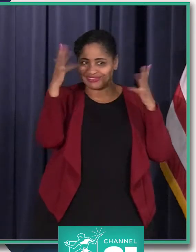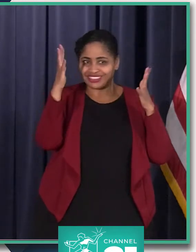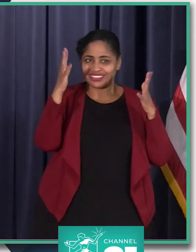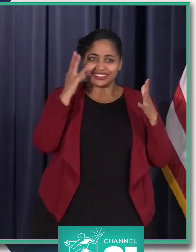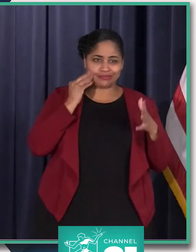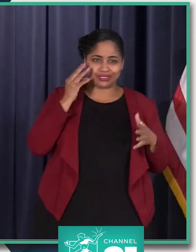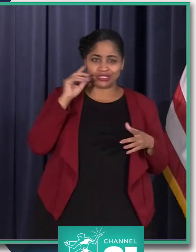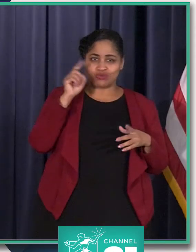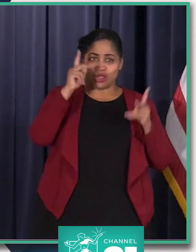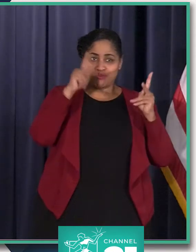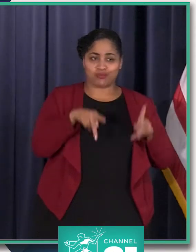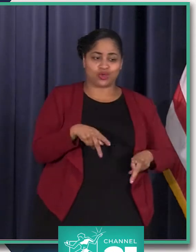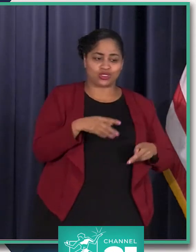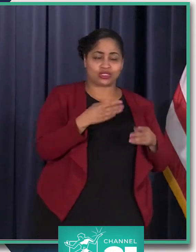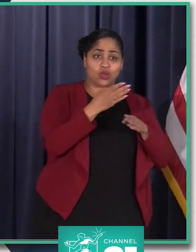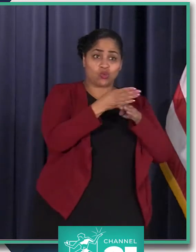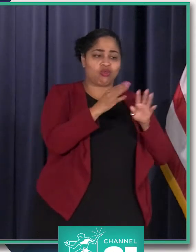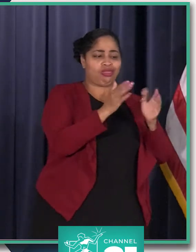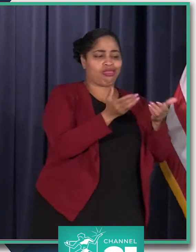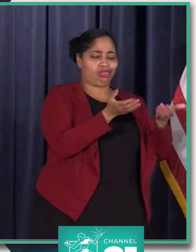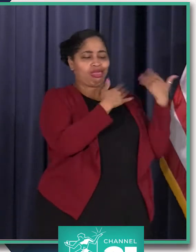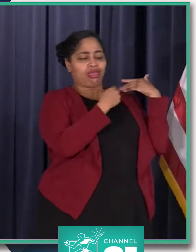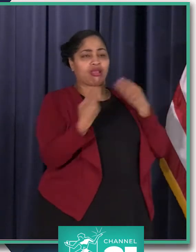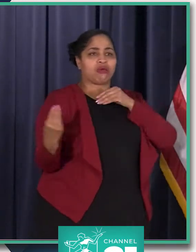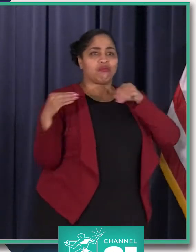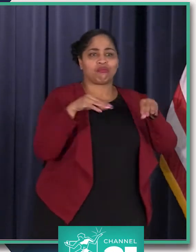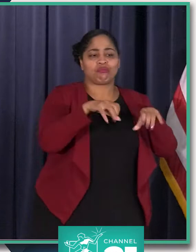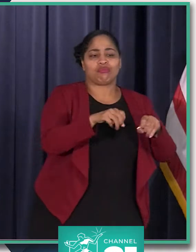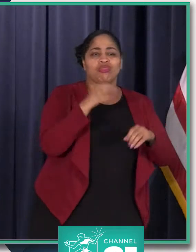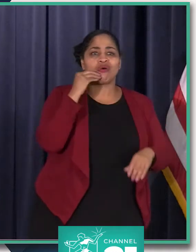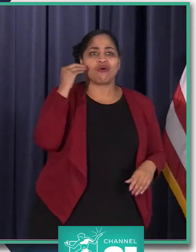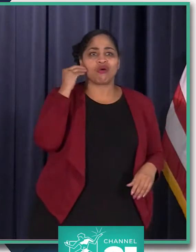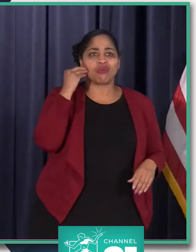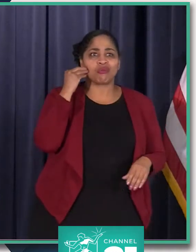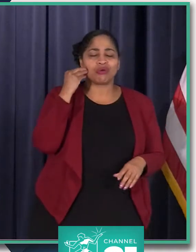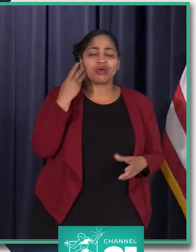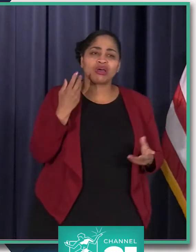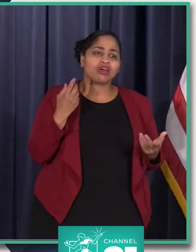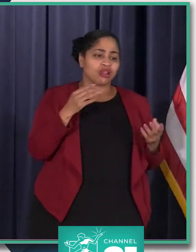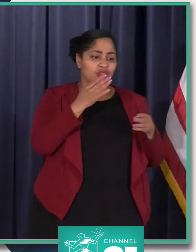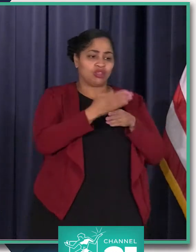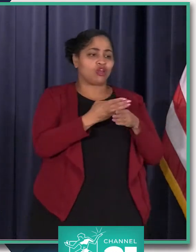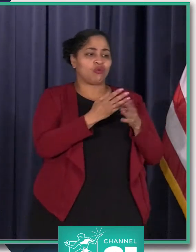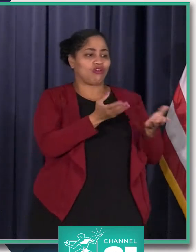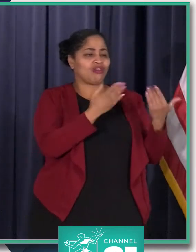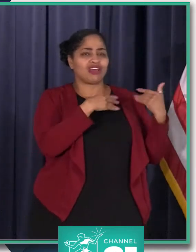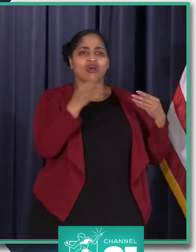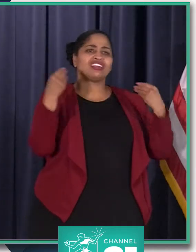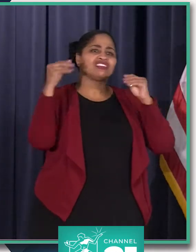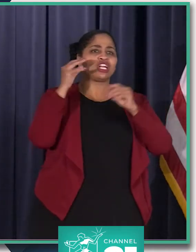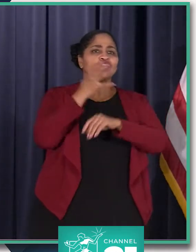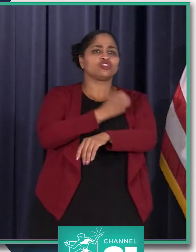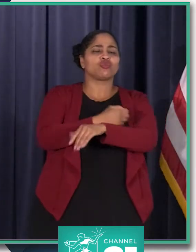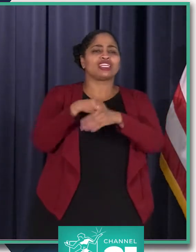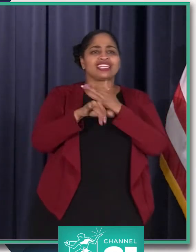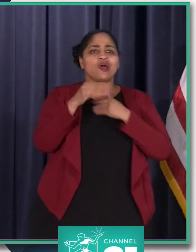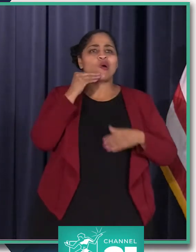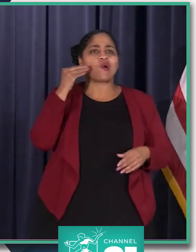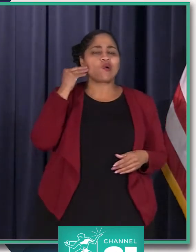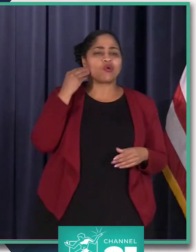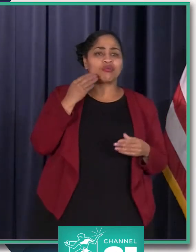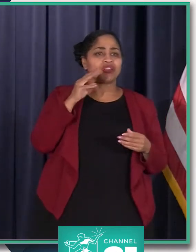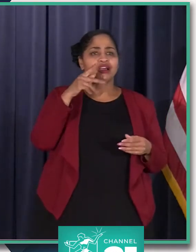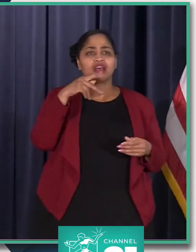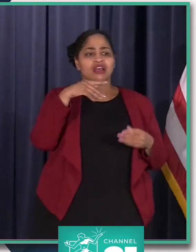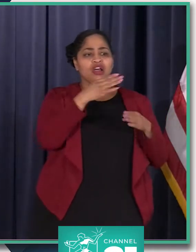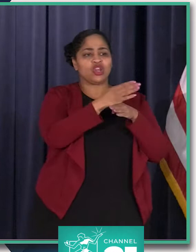somebody pulled the plywood off and moved into the house. They pulled the plywood off, and they're dealing drugs out of the house. the plywood is